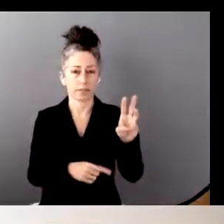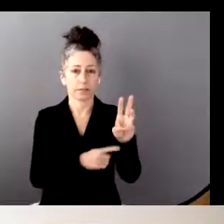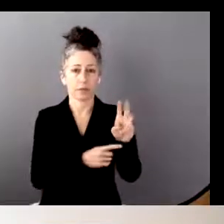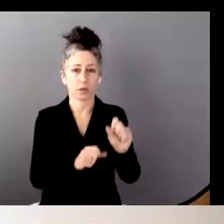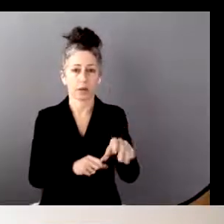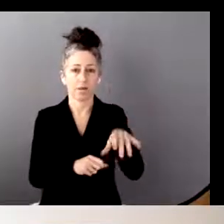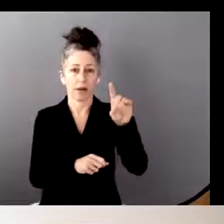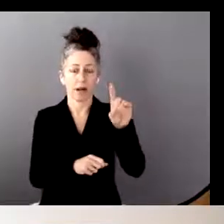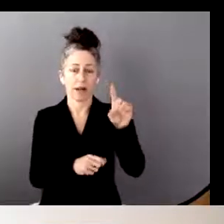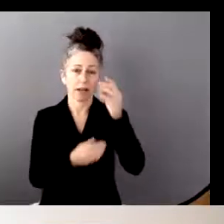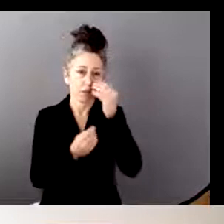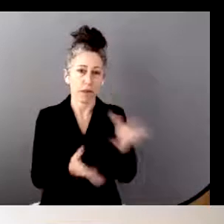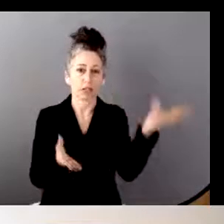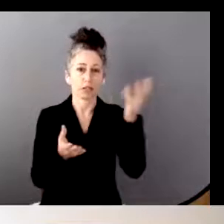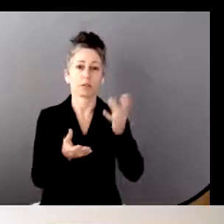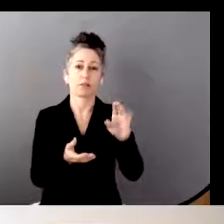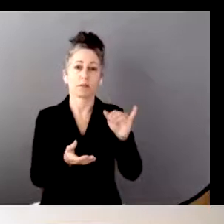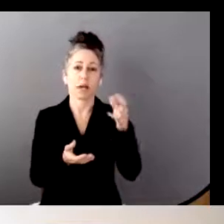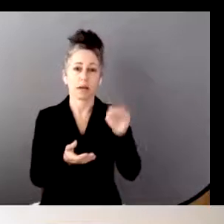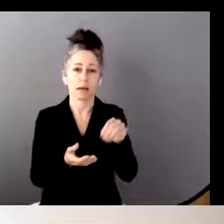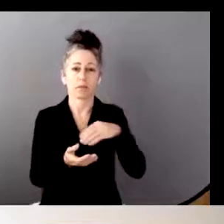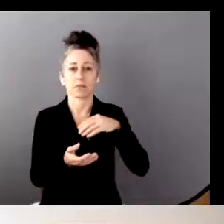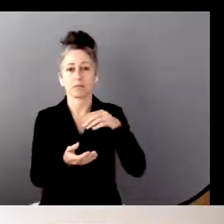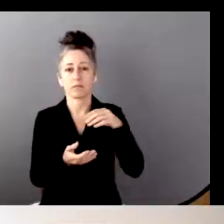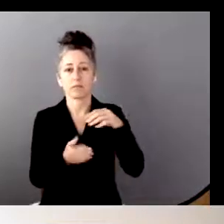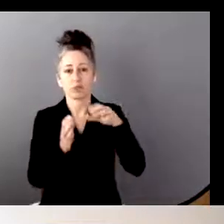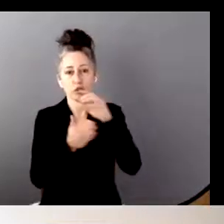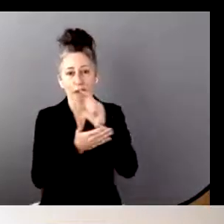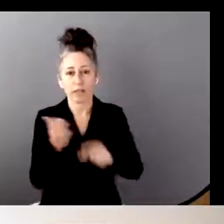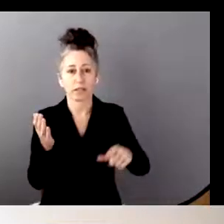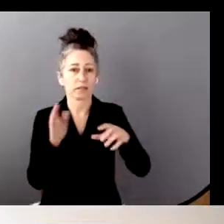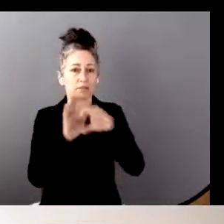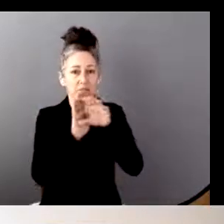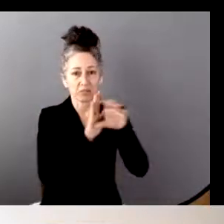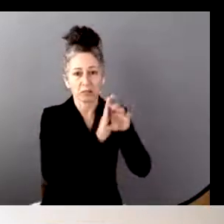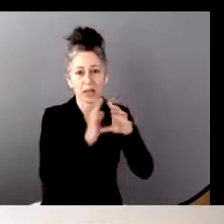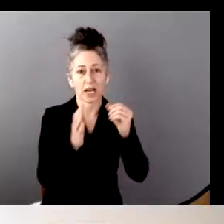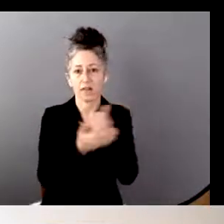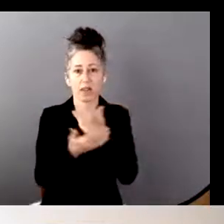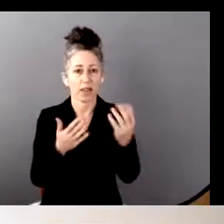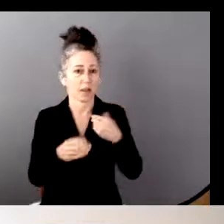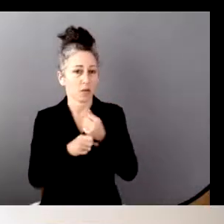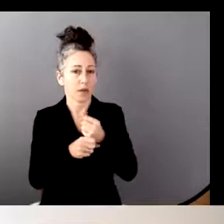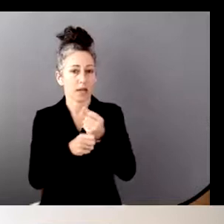compendium, annual report, our infographics, and all the materials that we generate every